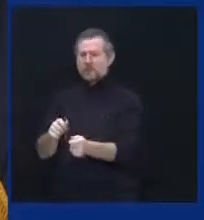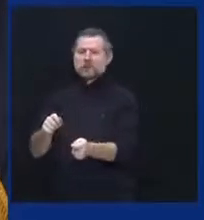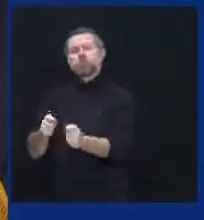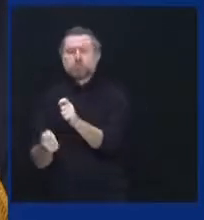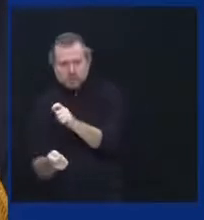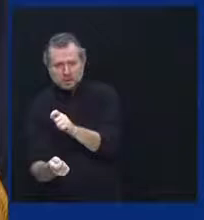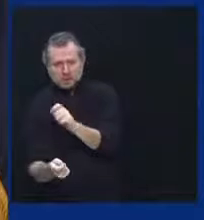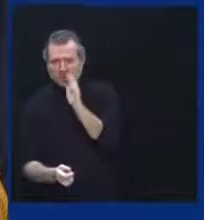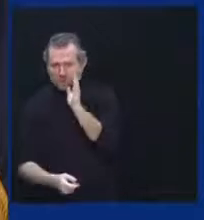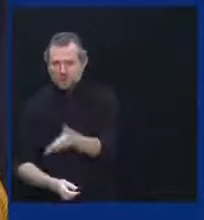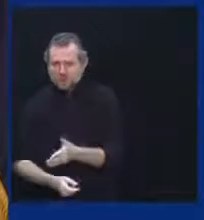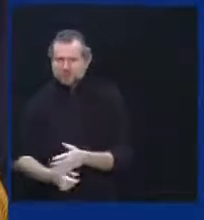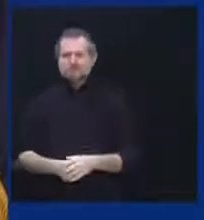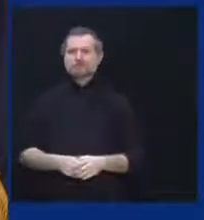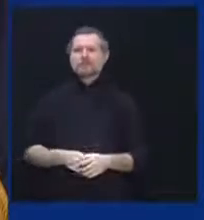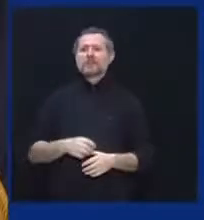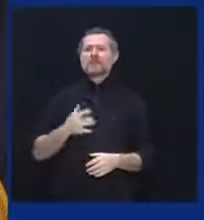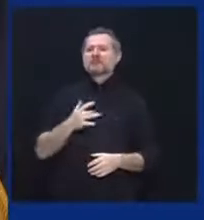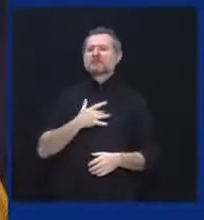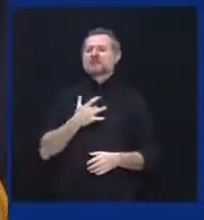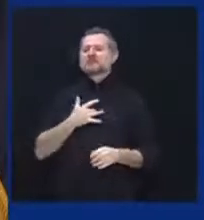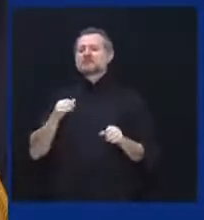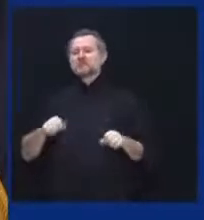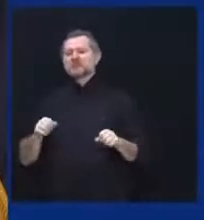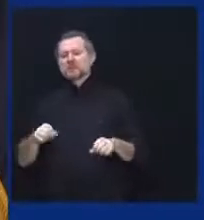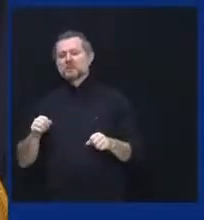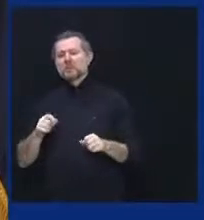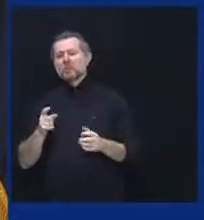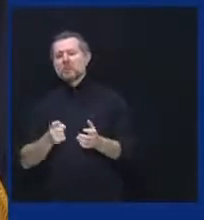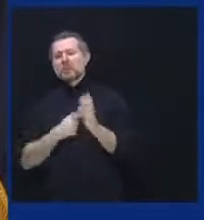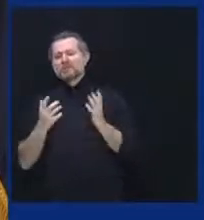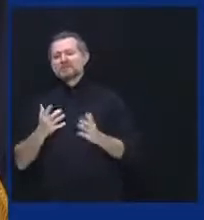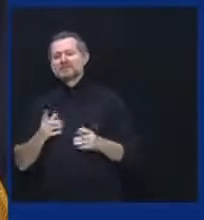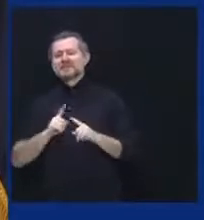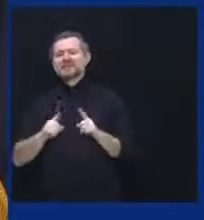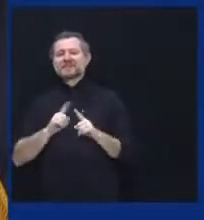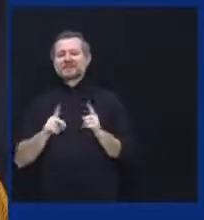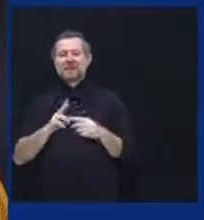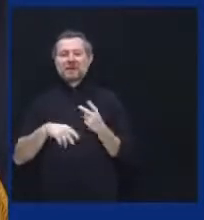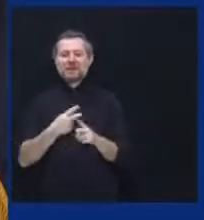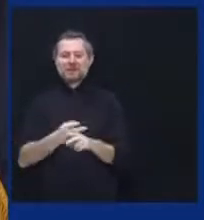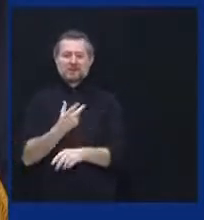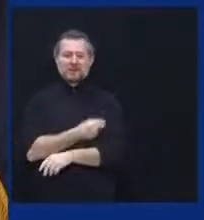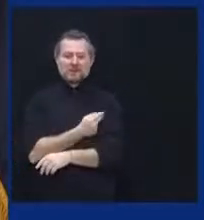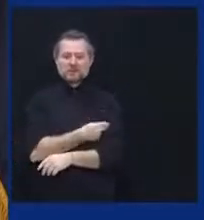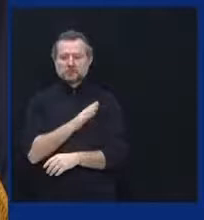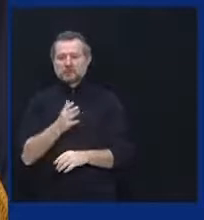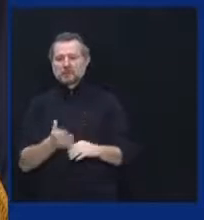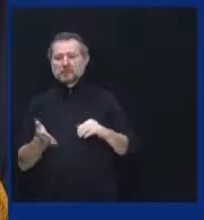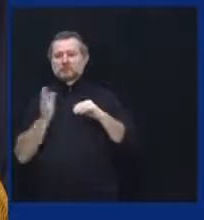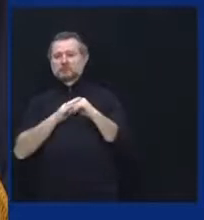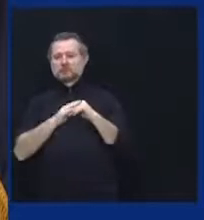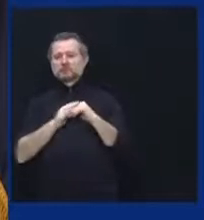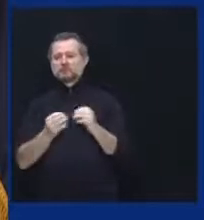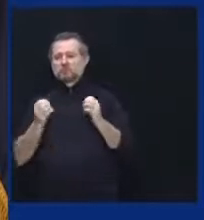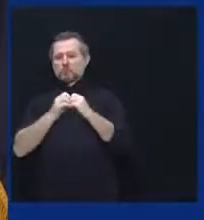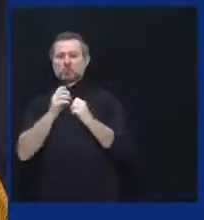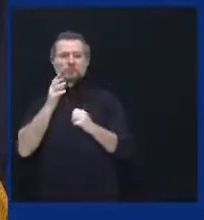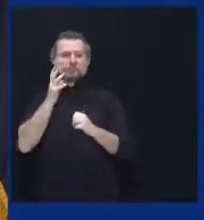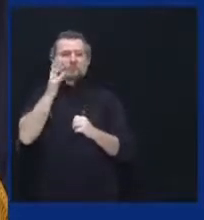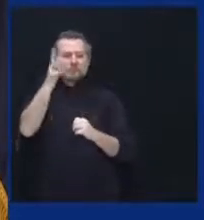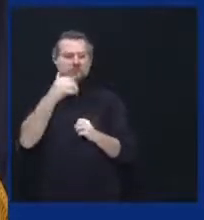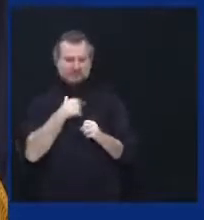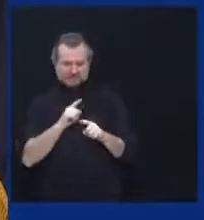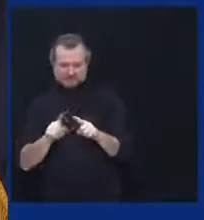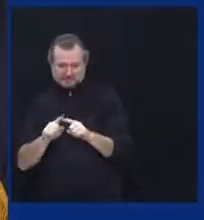not inconceivable, but that you're going to need different vaccines or booster shots in the future. So I